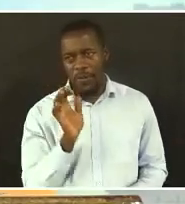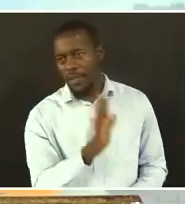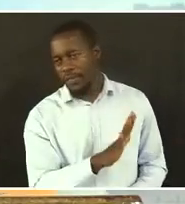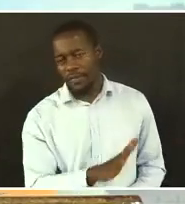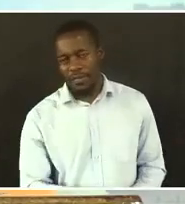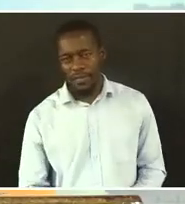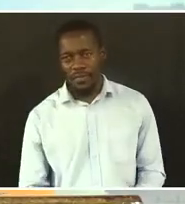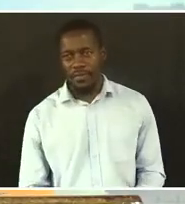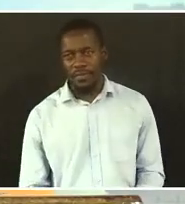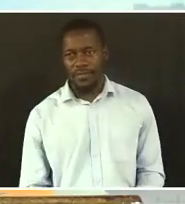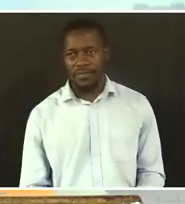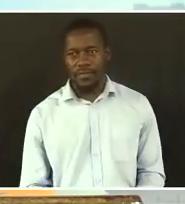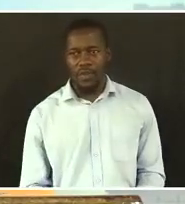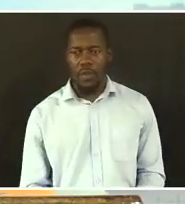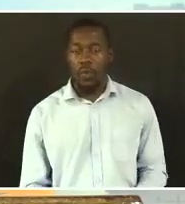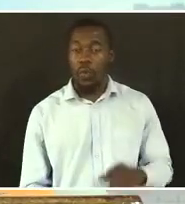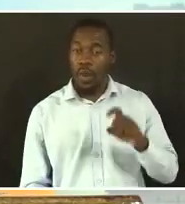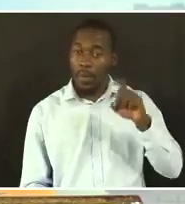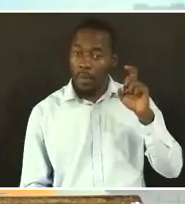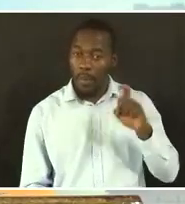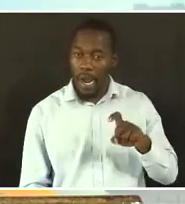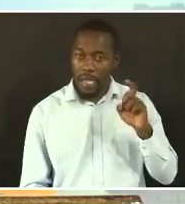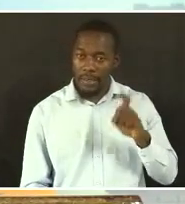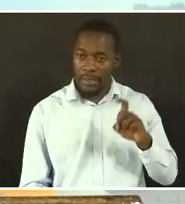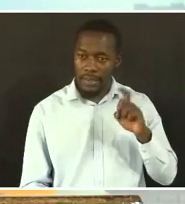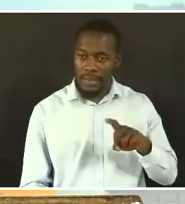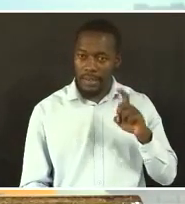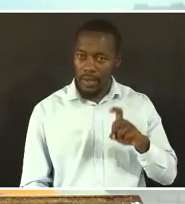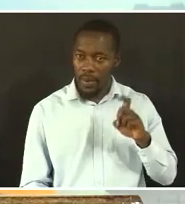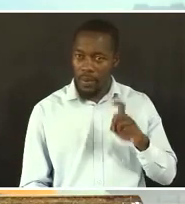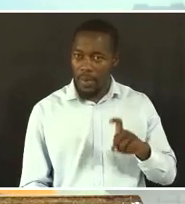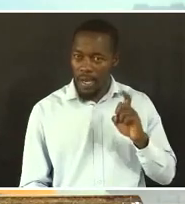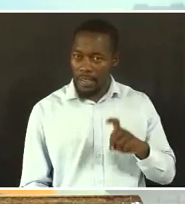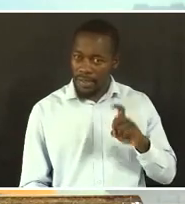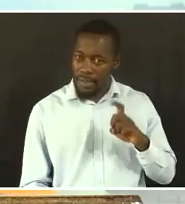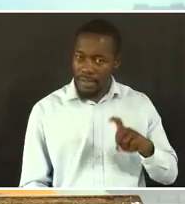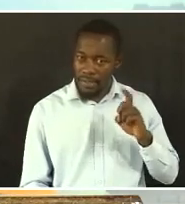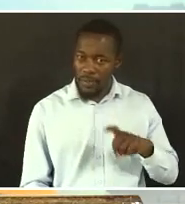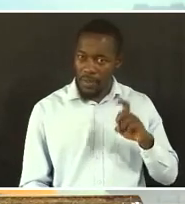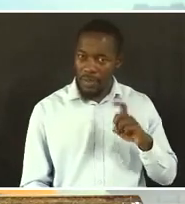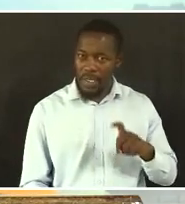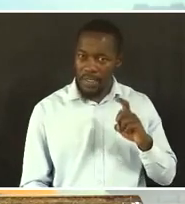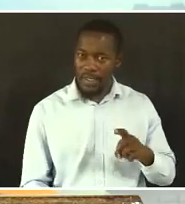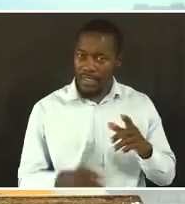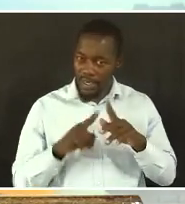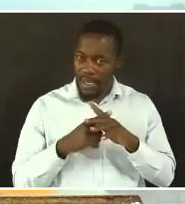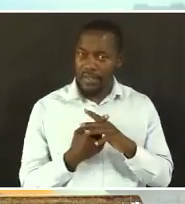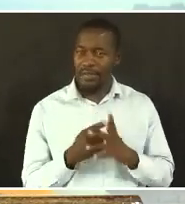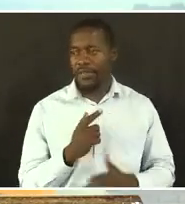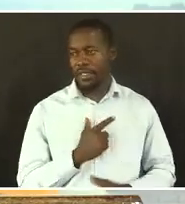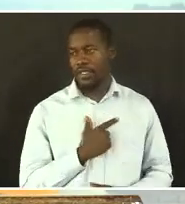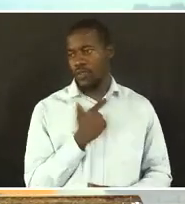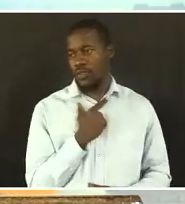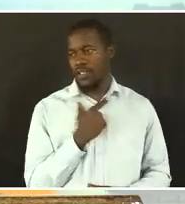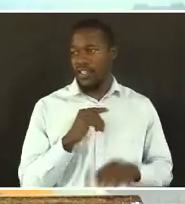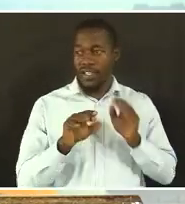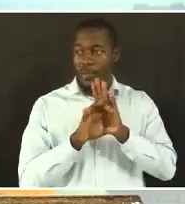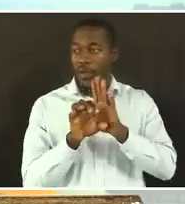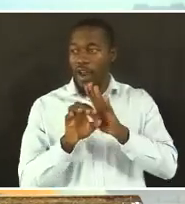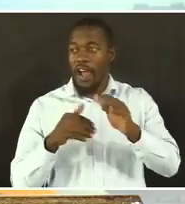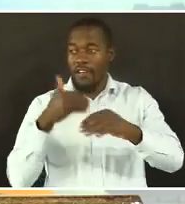that part. We need to subscribe to hospital chaplaincy. In the afternoon like this, Can't you tell Sister